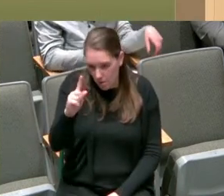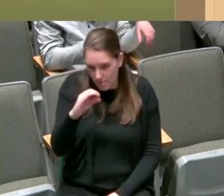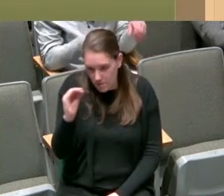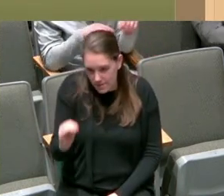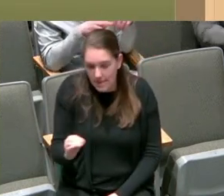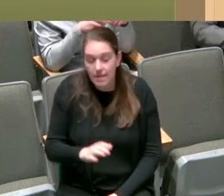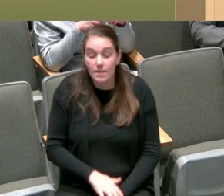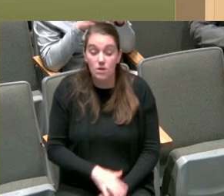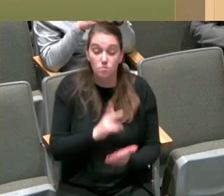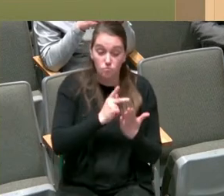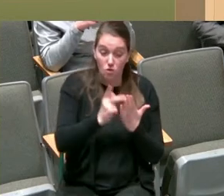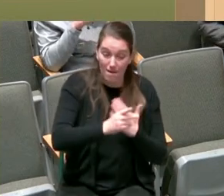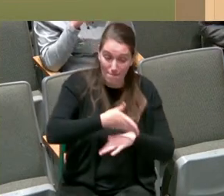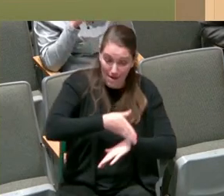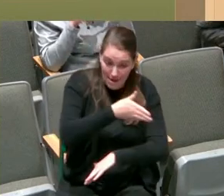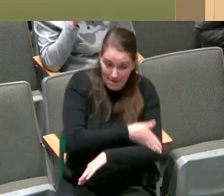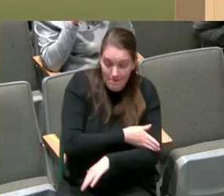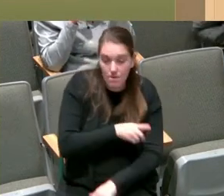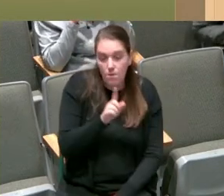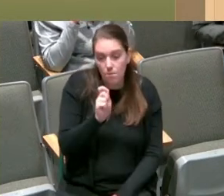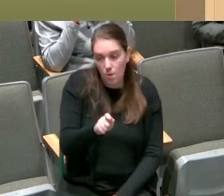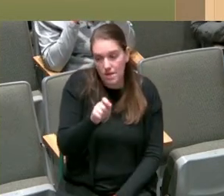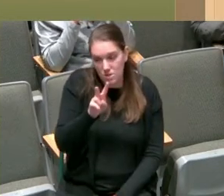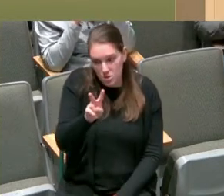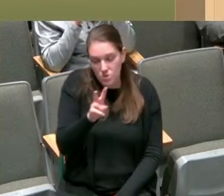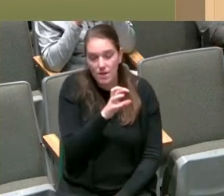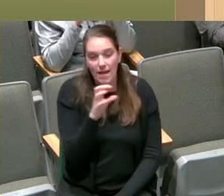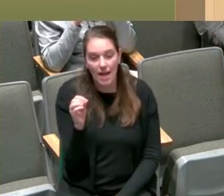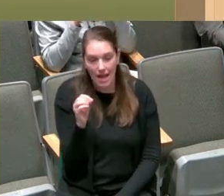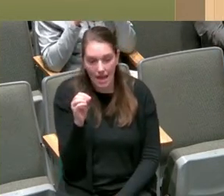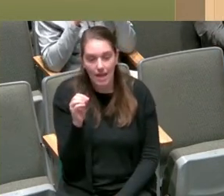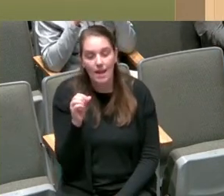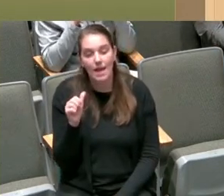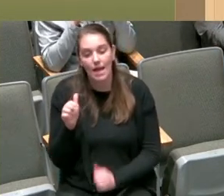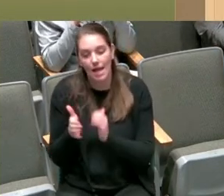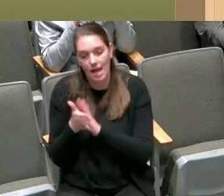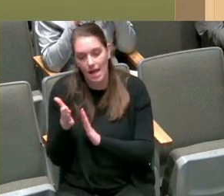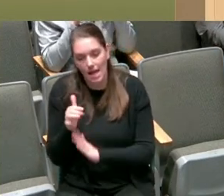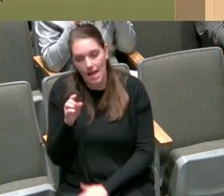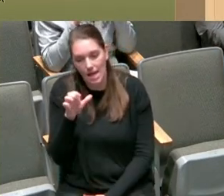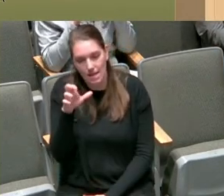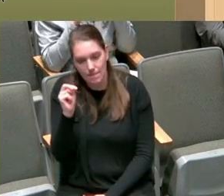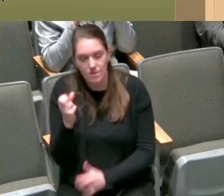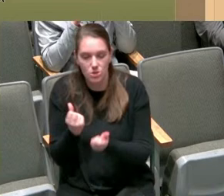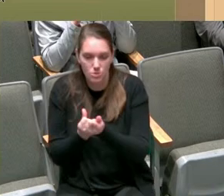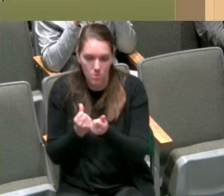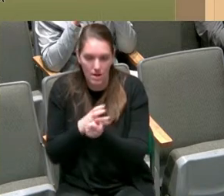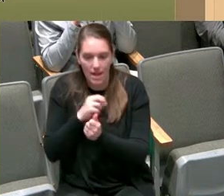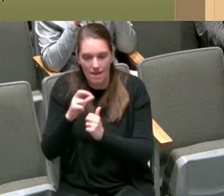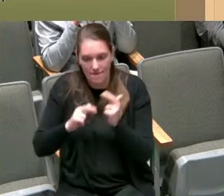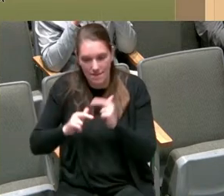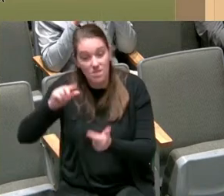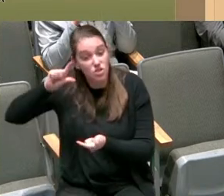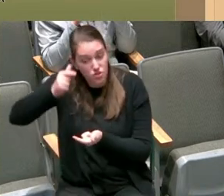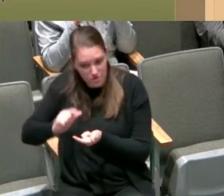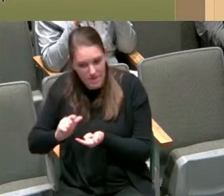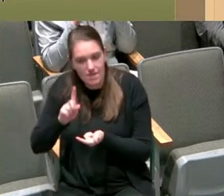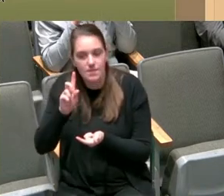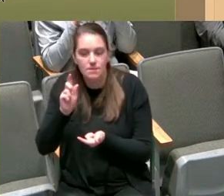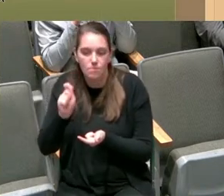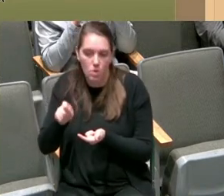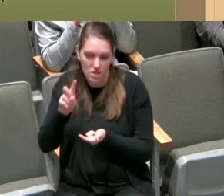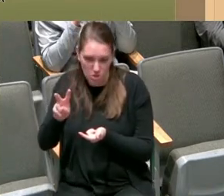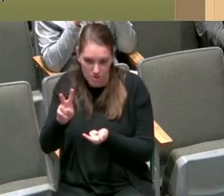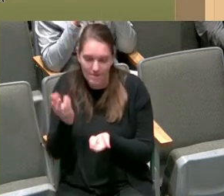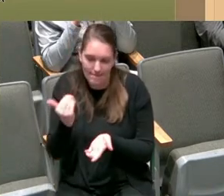program enhancements 0.2 and admin support and facility a decrease of 0.2